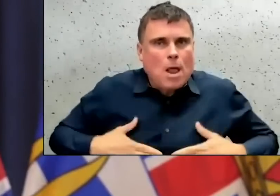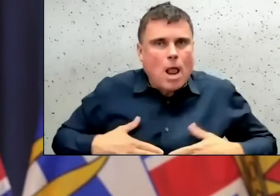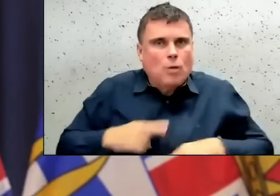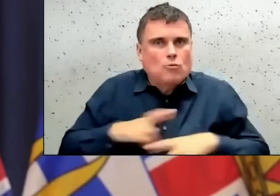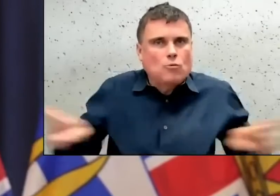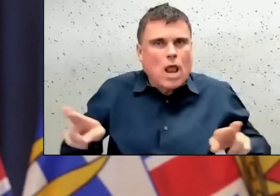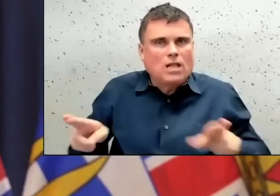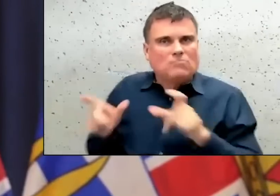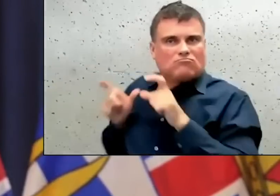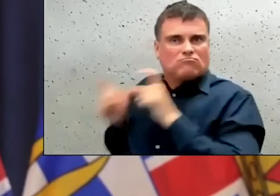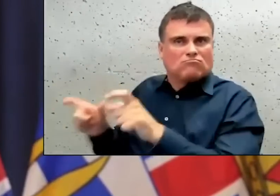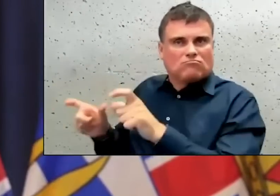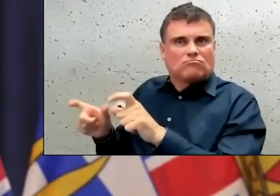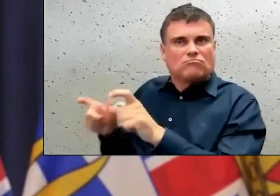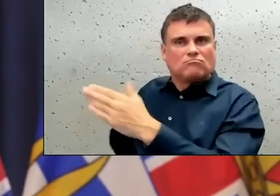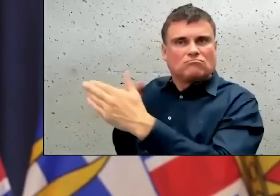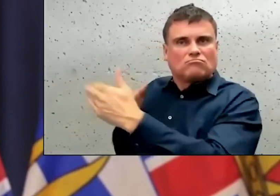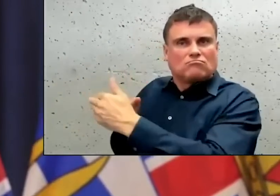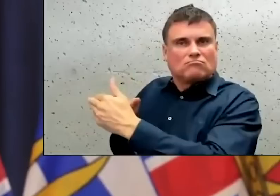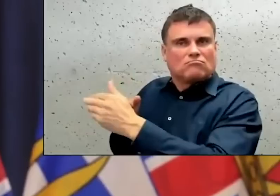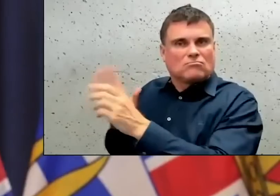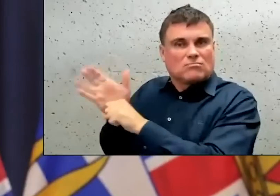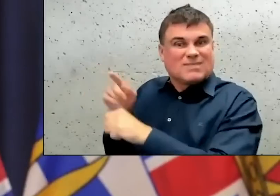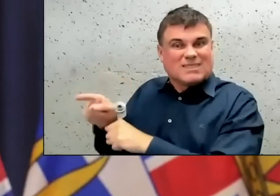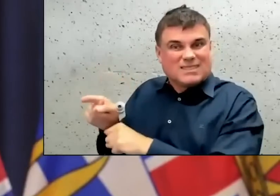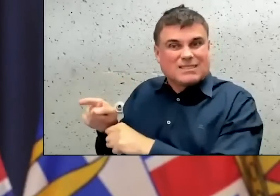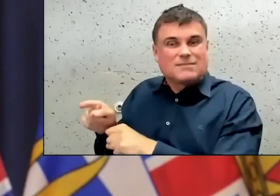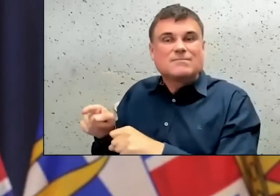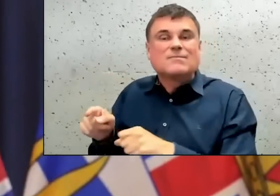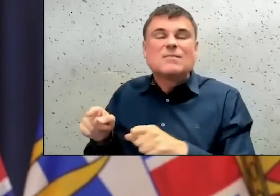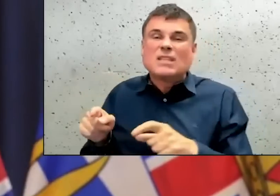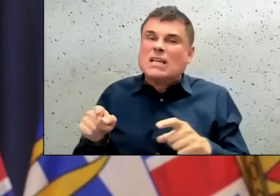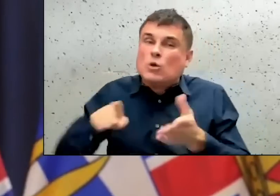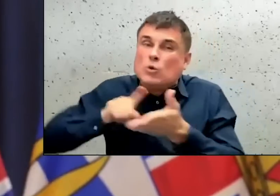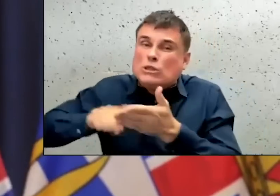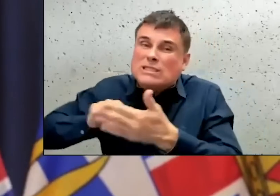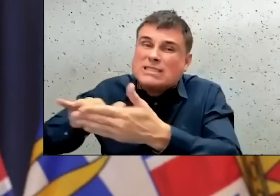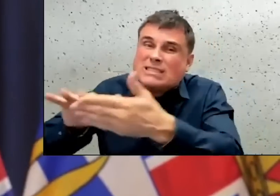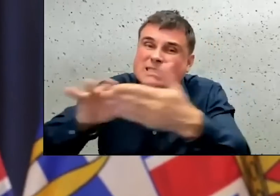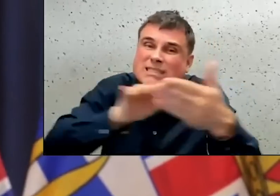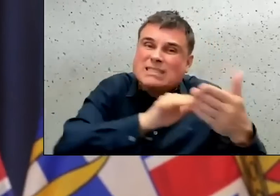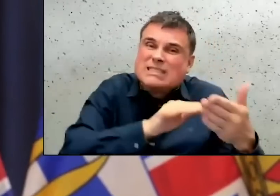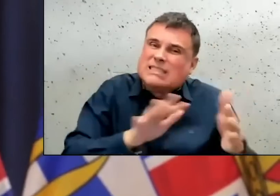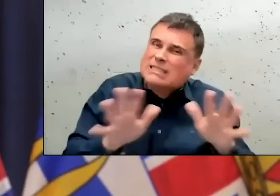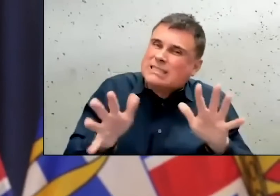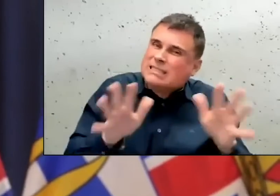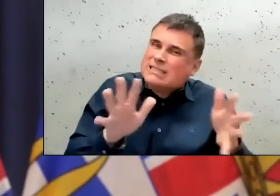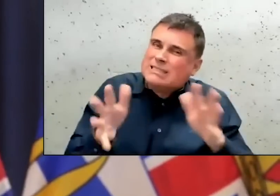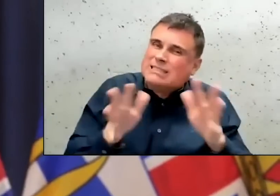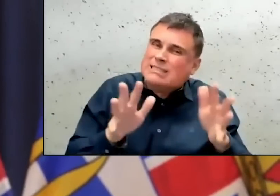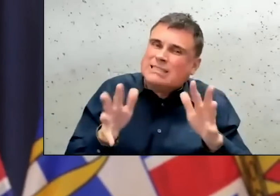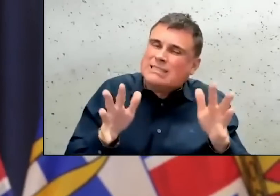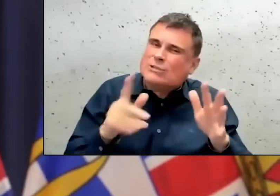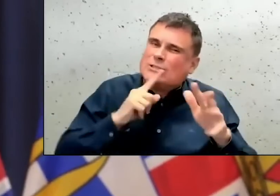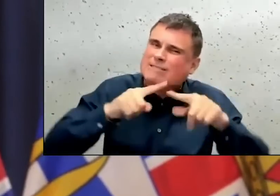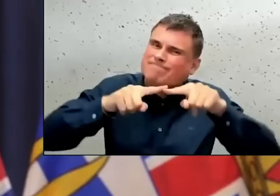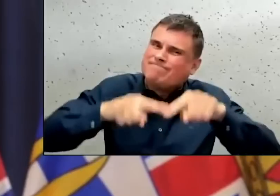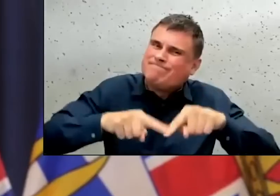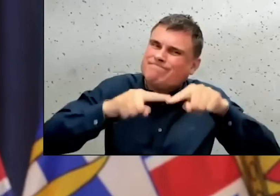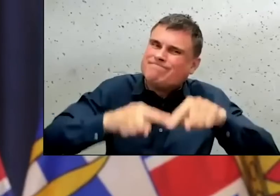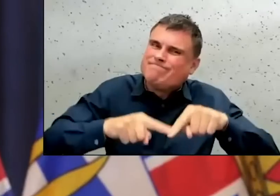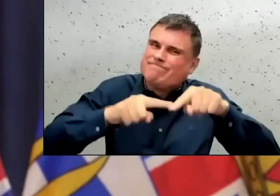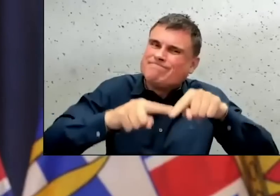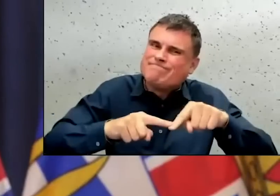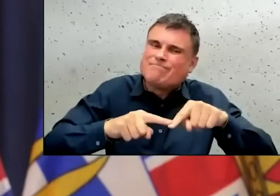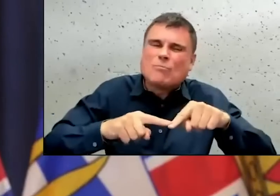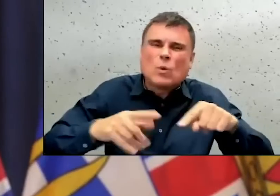have shown that that protection can be very variable depending on the type of infection you had, depending on your own